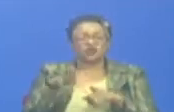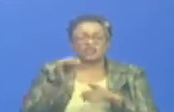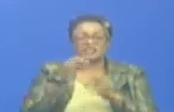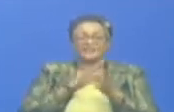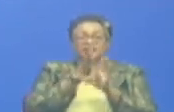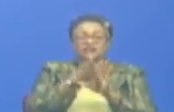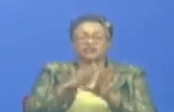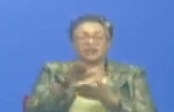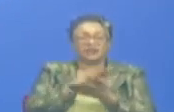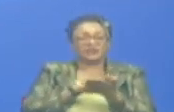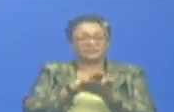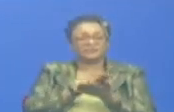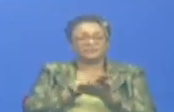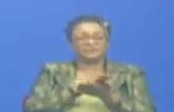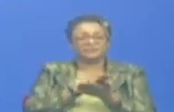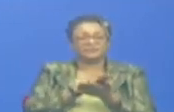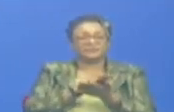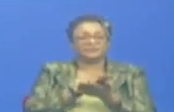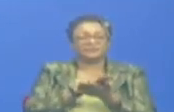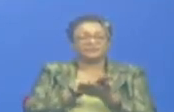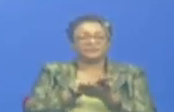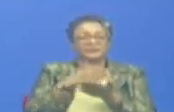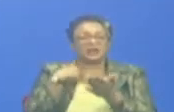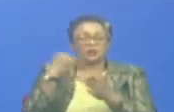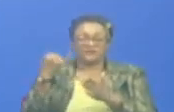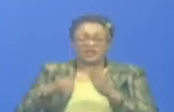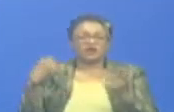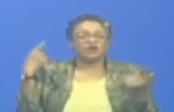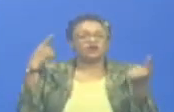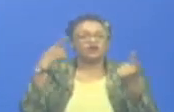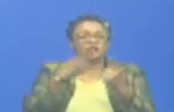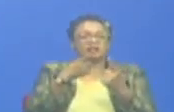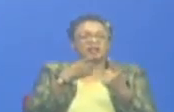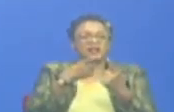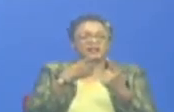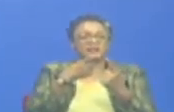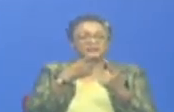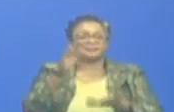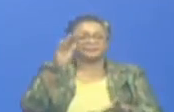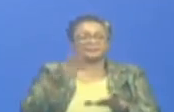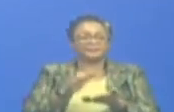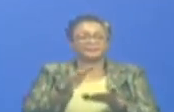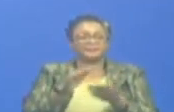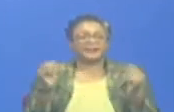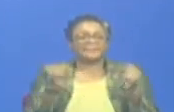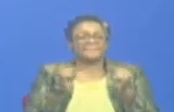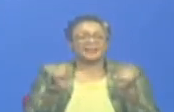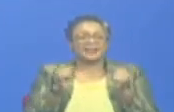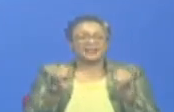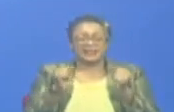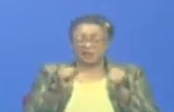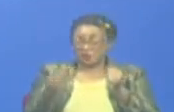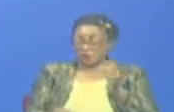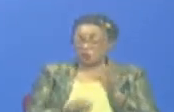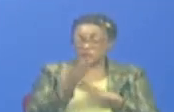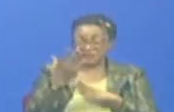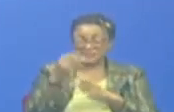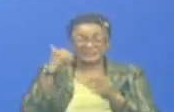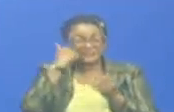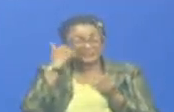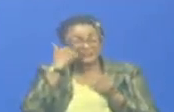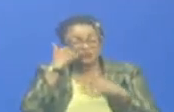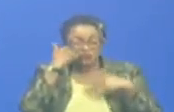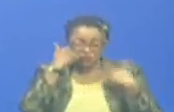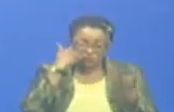areas. Our ultimate goal is to reduce malaria causes two things, either the sickness